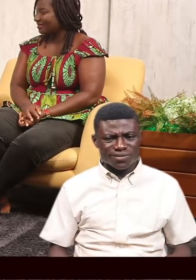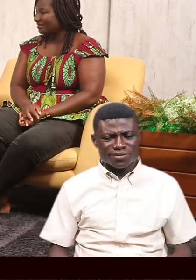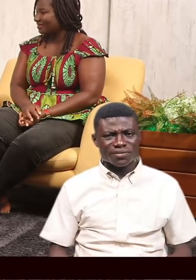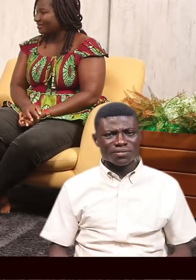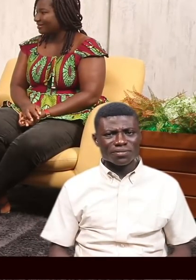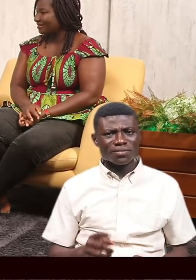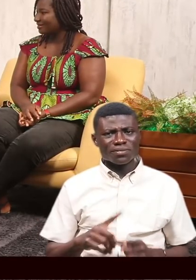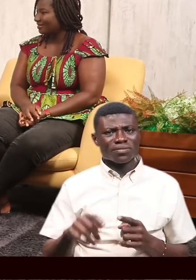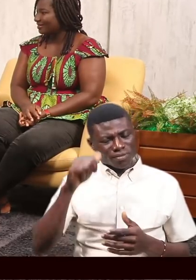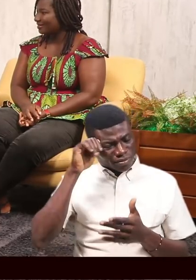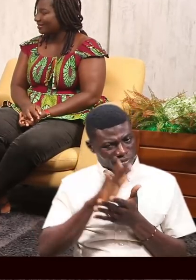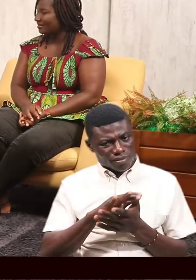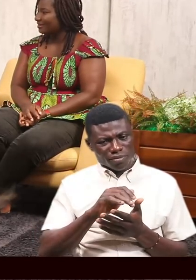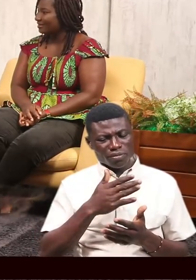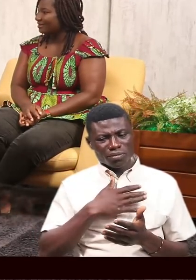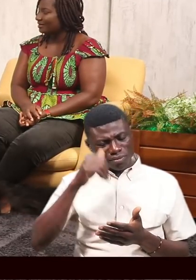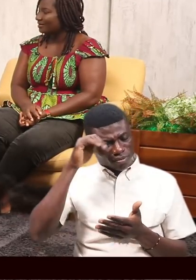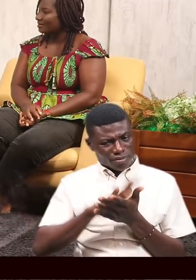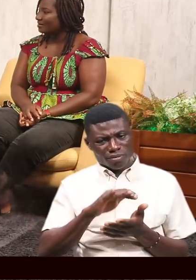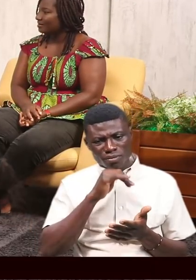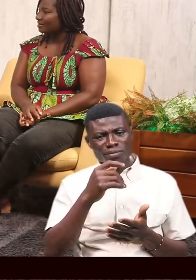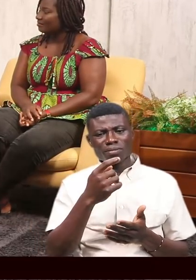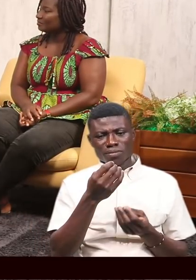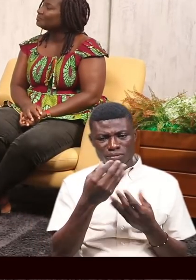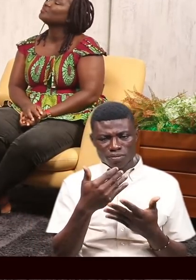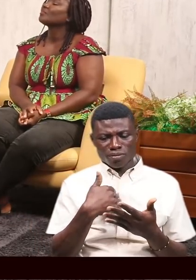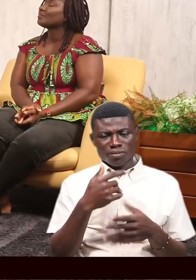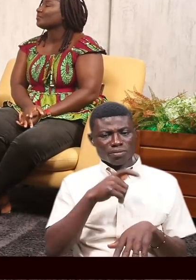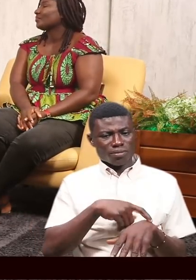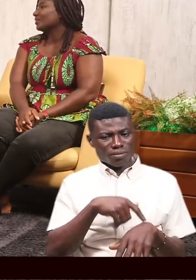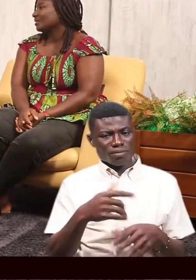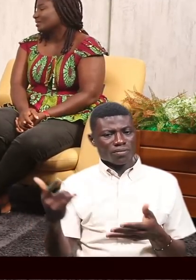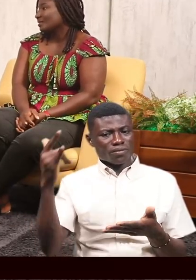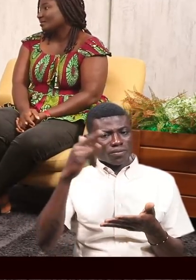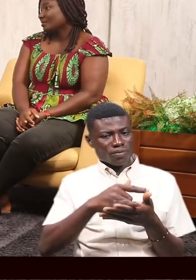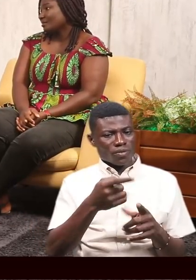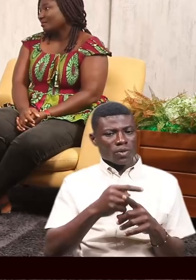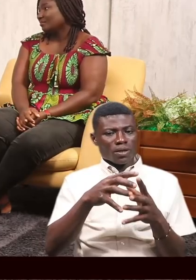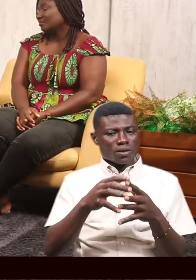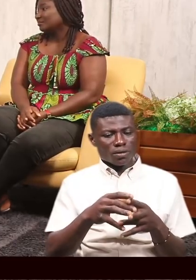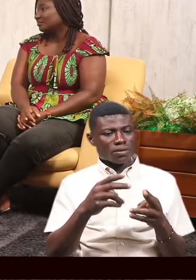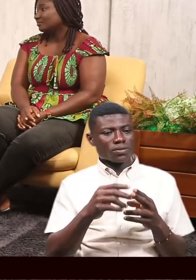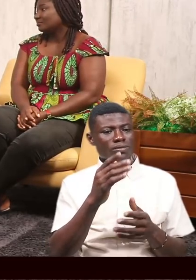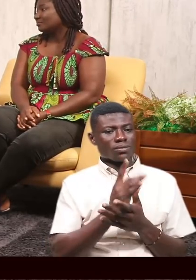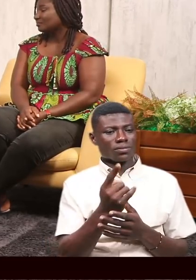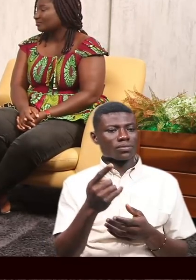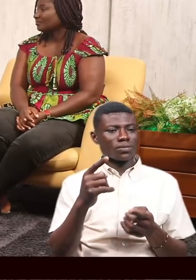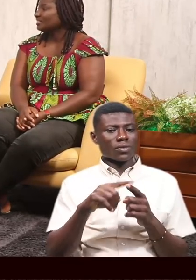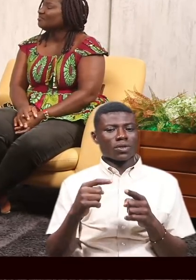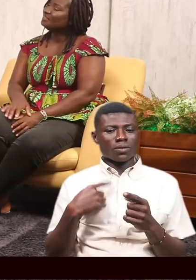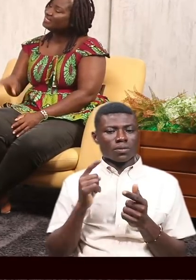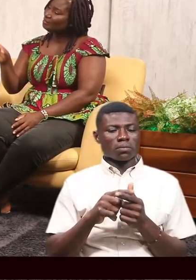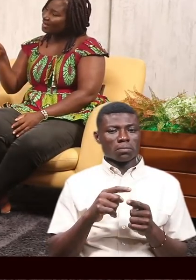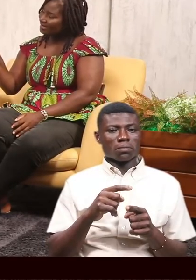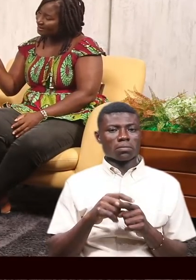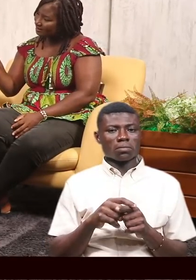Na Ukraine country se me set off. I was this airport this time. Maybe be drew this time. It will be better be family. Be until they may banana wonya